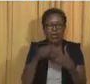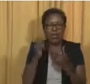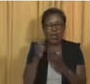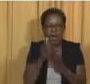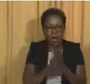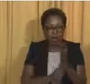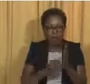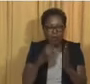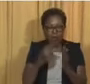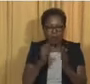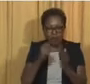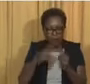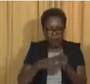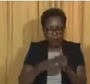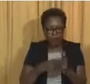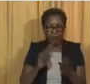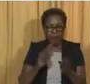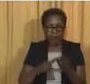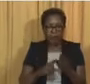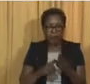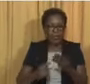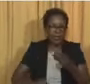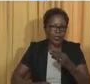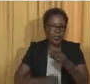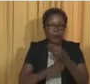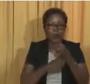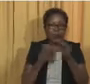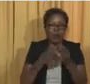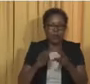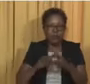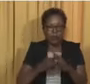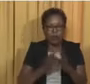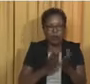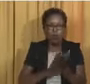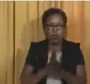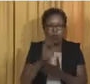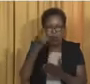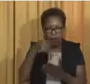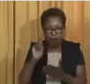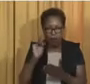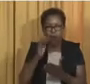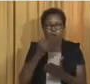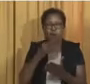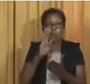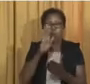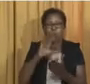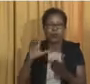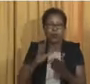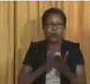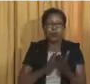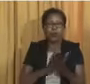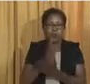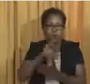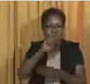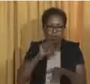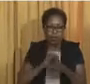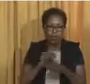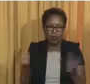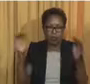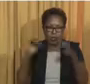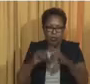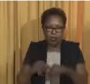Third, support of the initiative through approval of the bill by a majority of the county assemblies as stipulated in